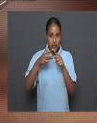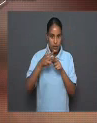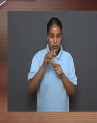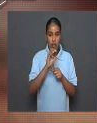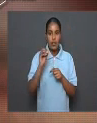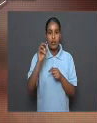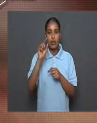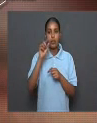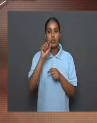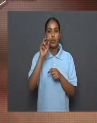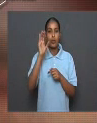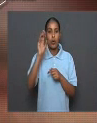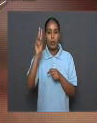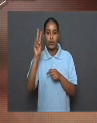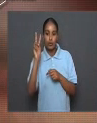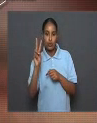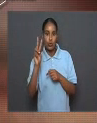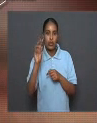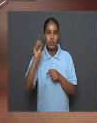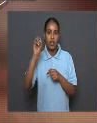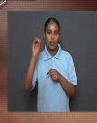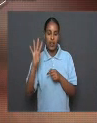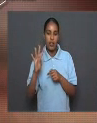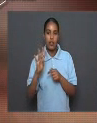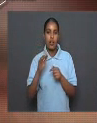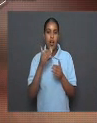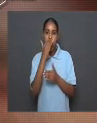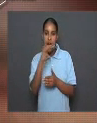copper 2 sulfate to make the other